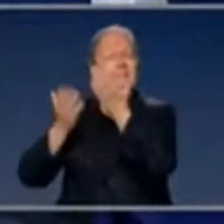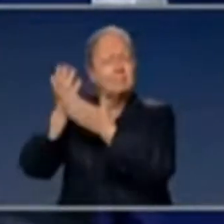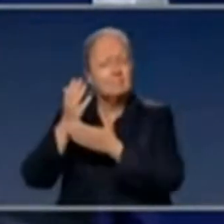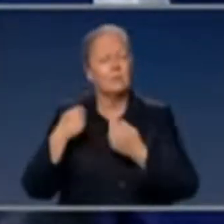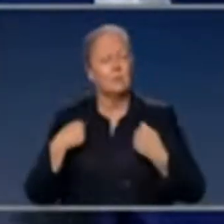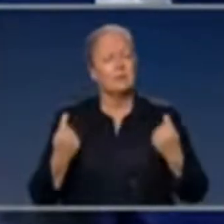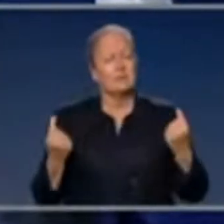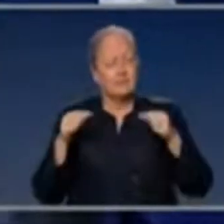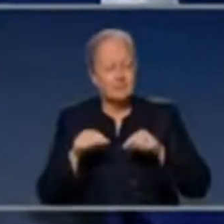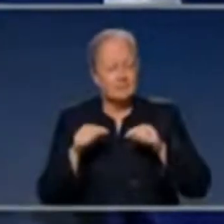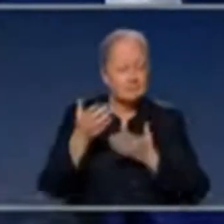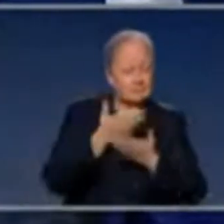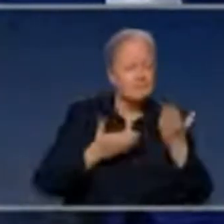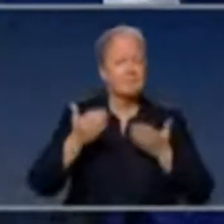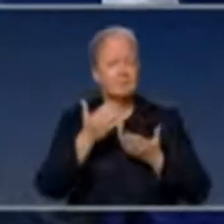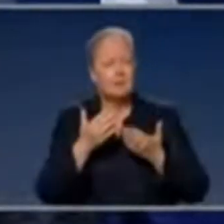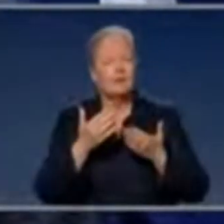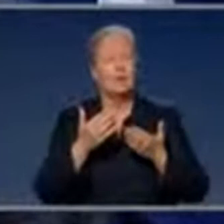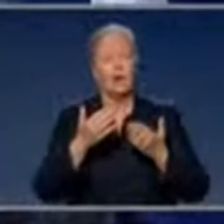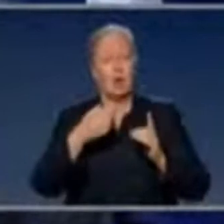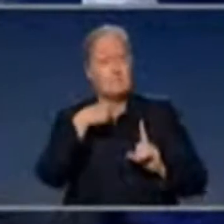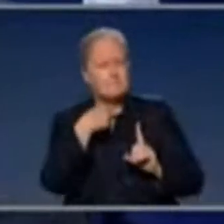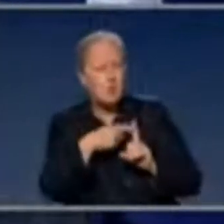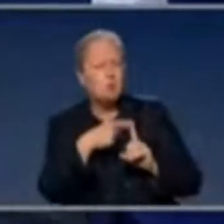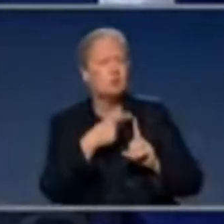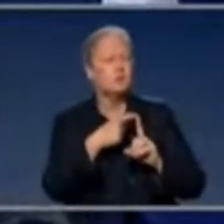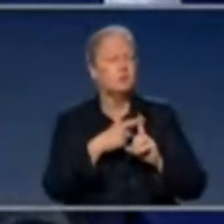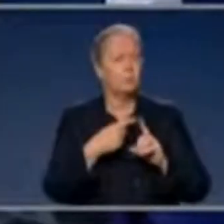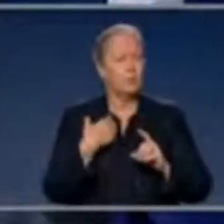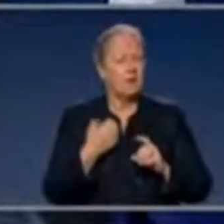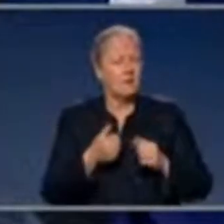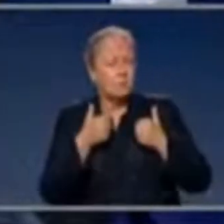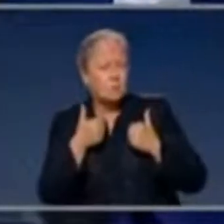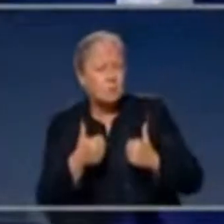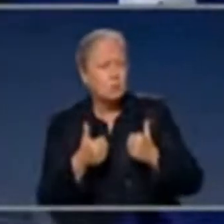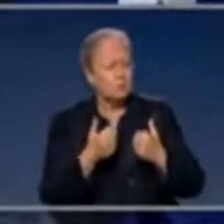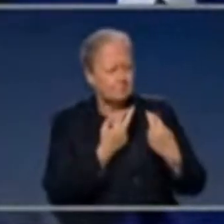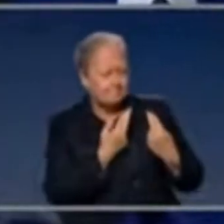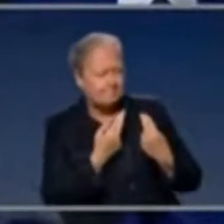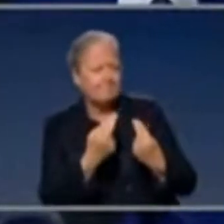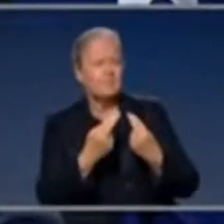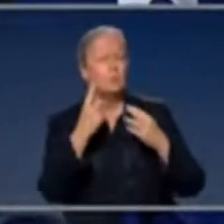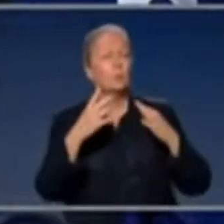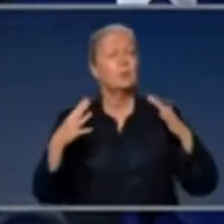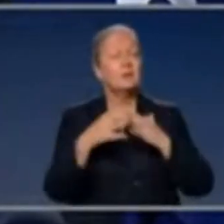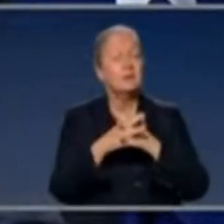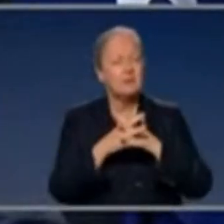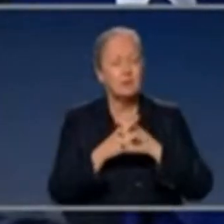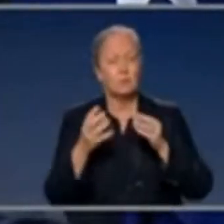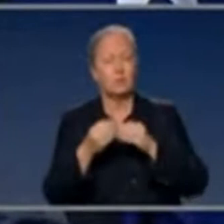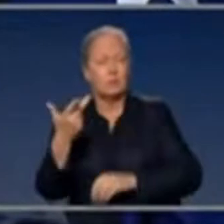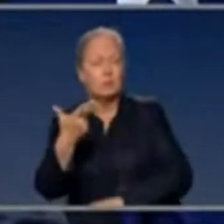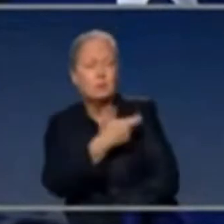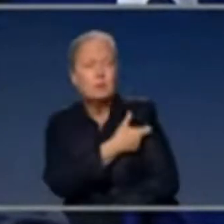hope. This was a week of hope where we're able to speak of the progress being made on vaccines, a week